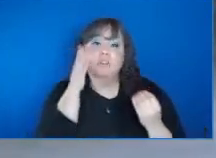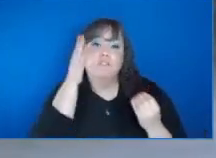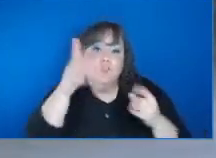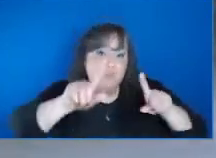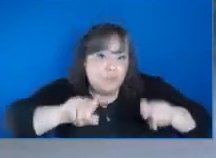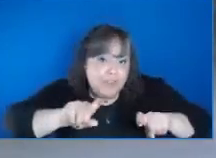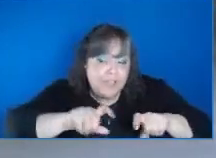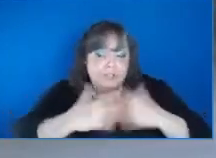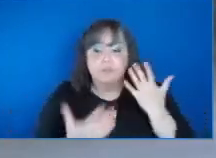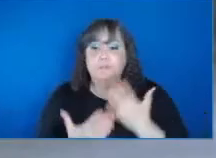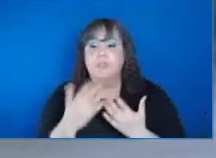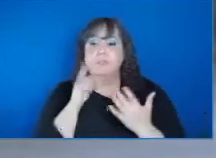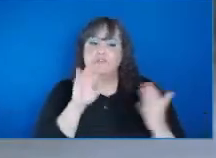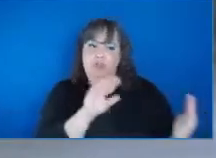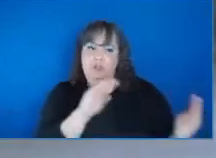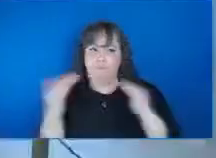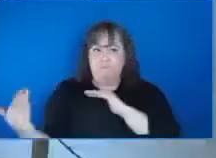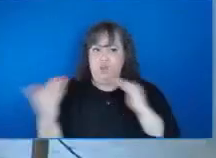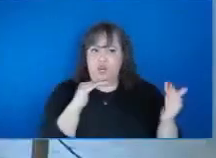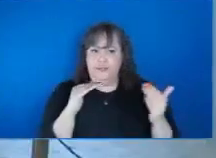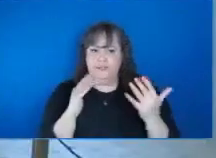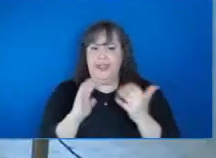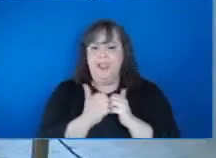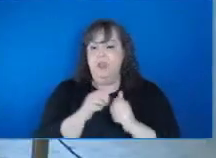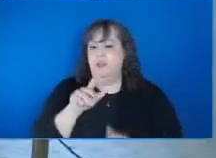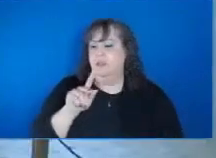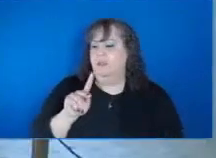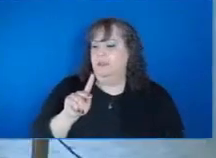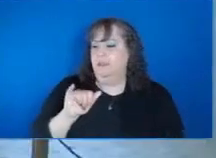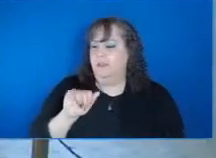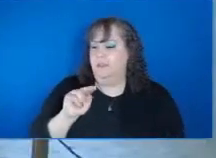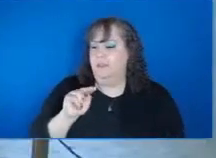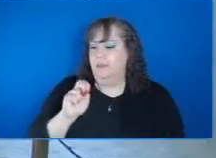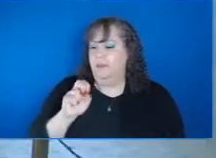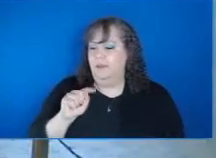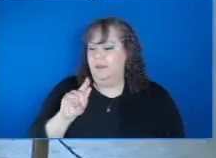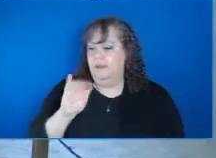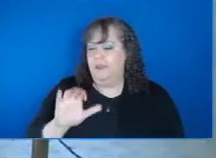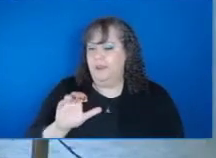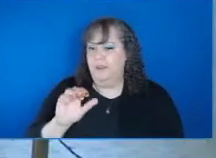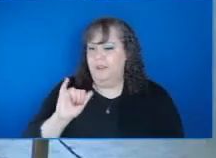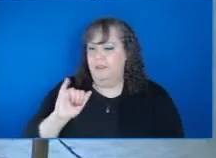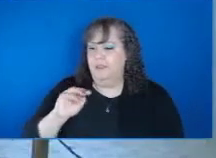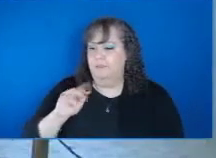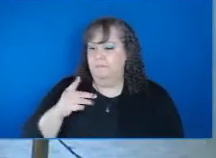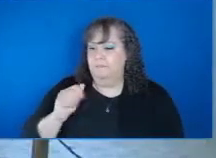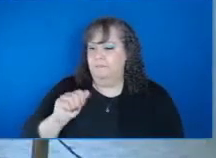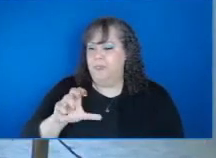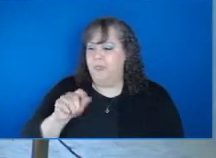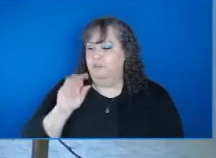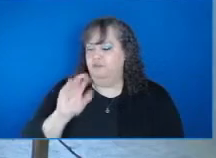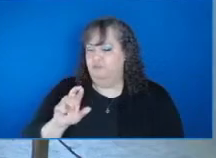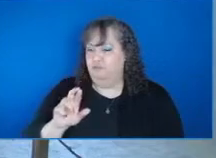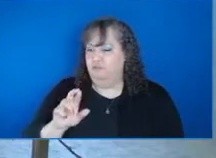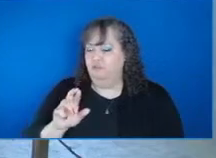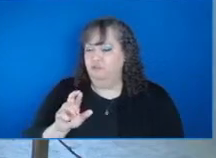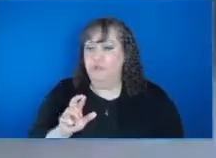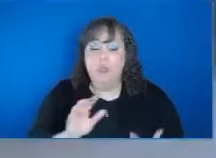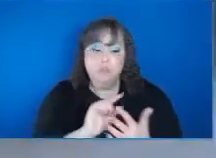for comparison with how the kinetic impactor. Other than kinetic impactors. Yeah, so there's a couple other ideas that are out there that have also been